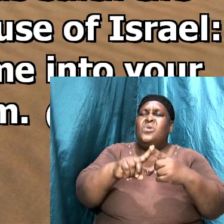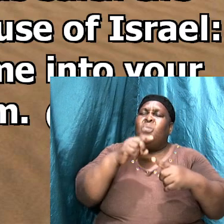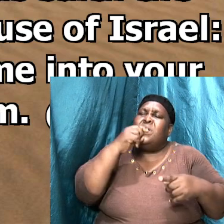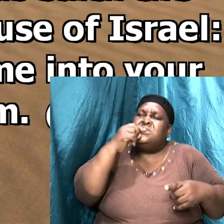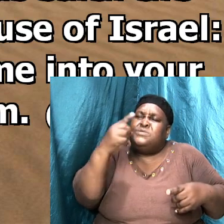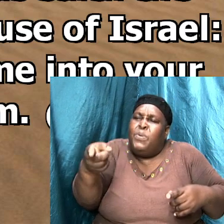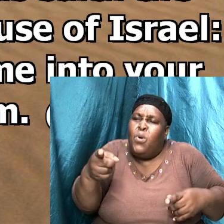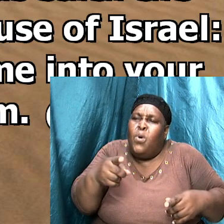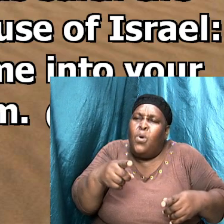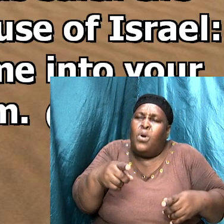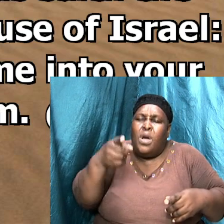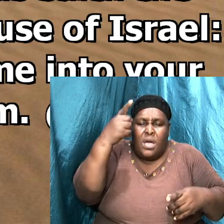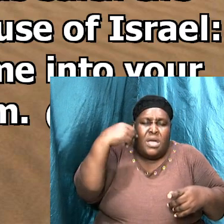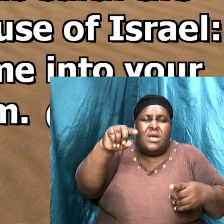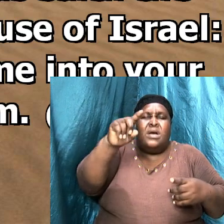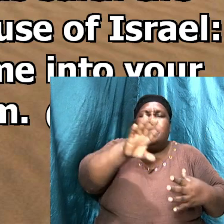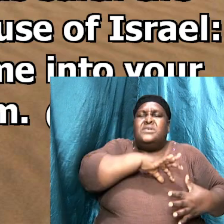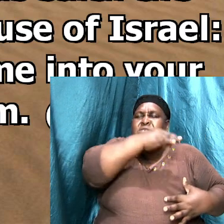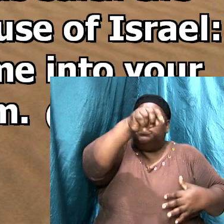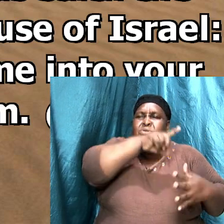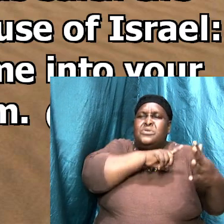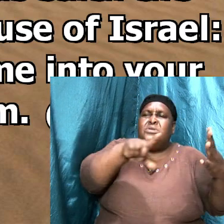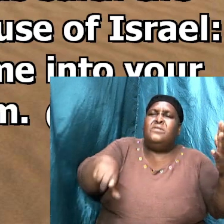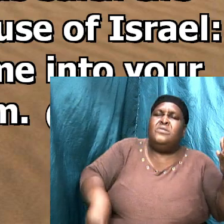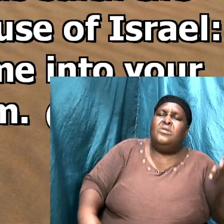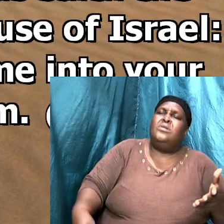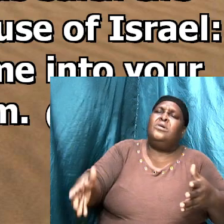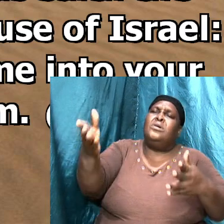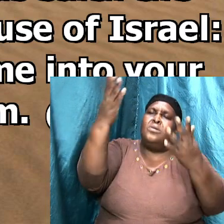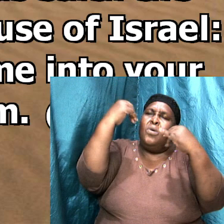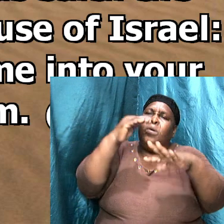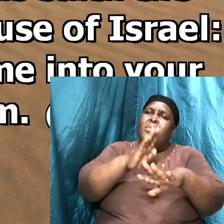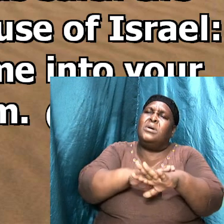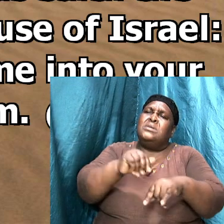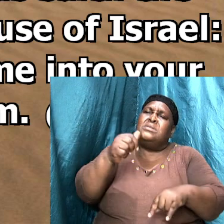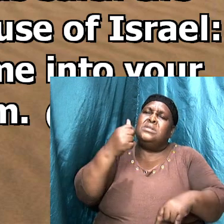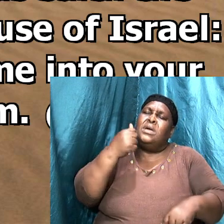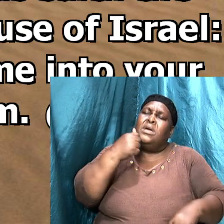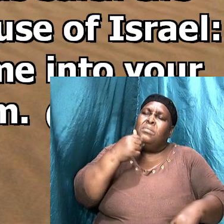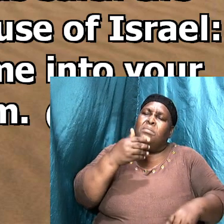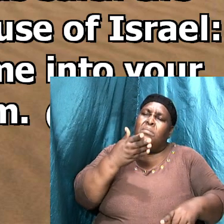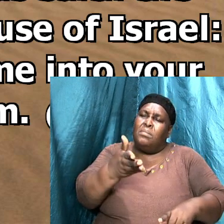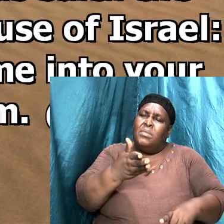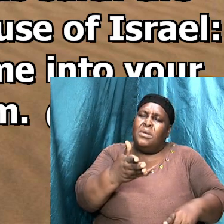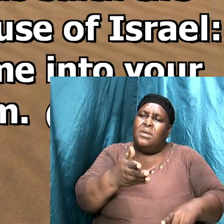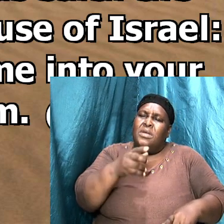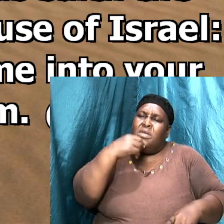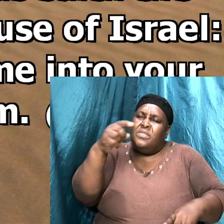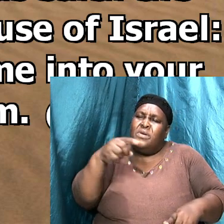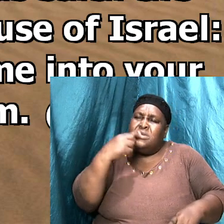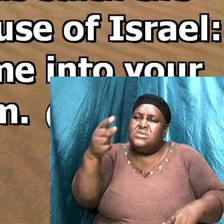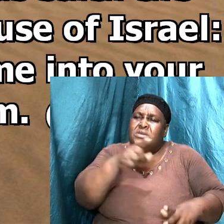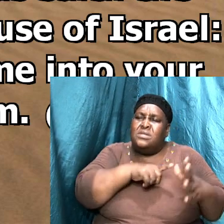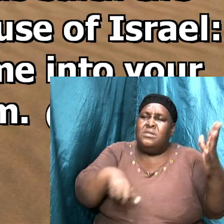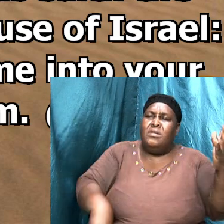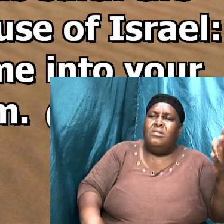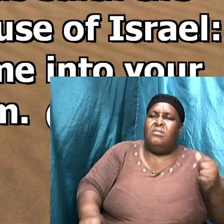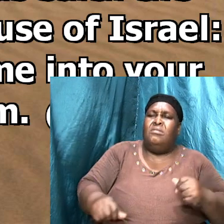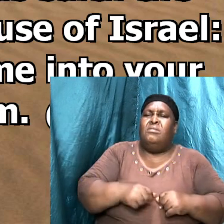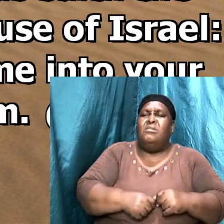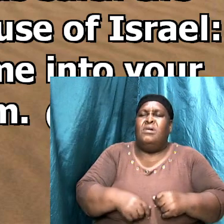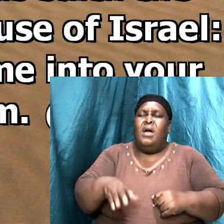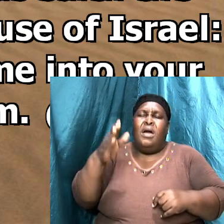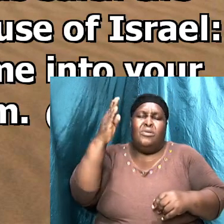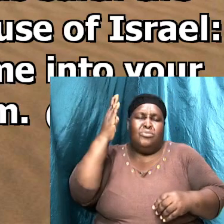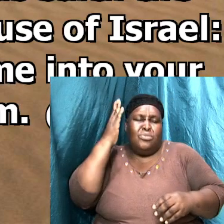spoke because the Spirit of the Lord came on them. Thus saith the Lord, So you think, host of Israel, for I